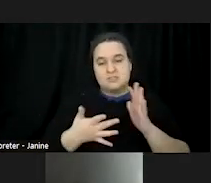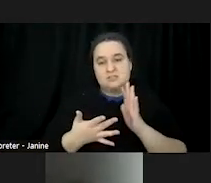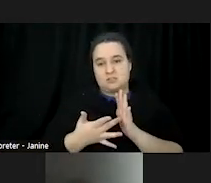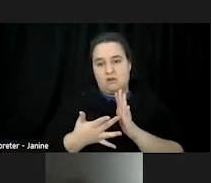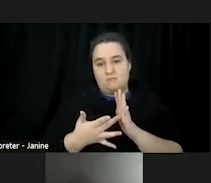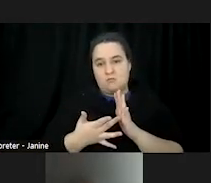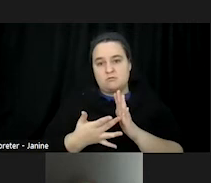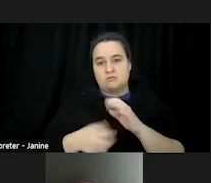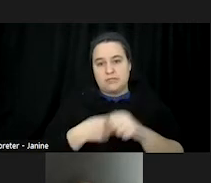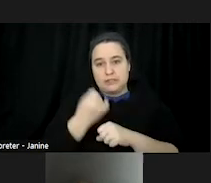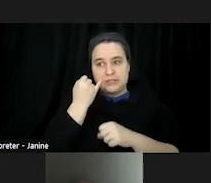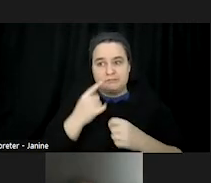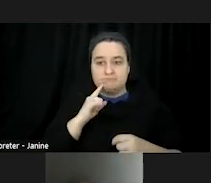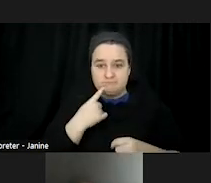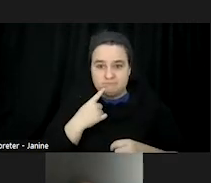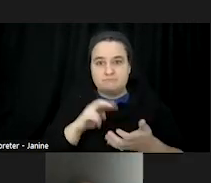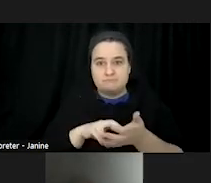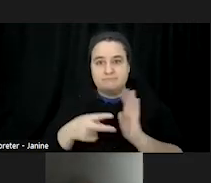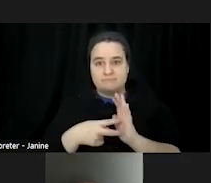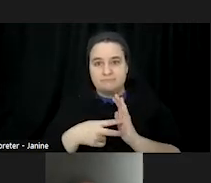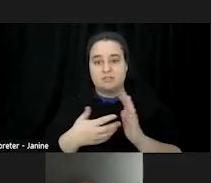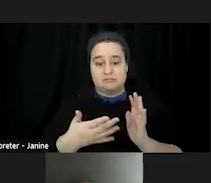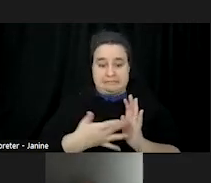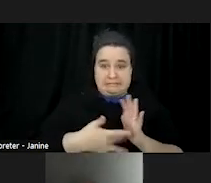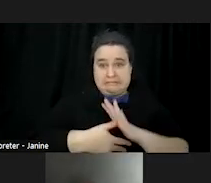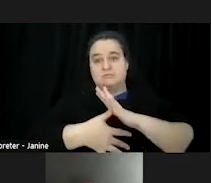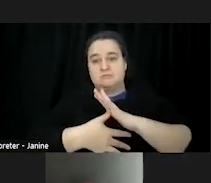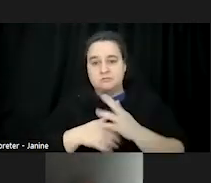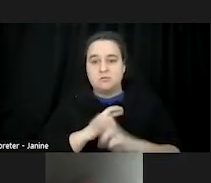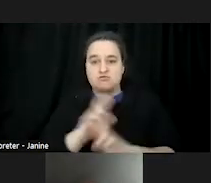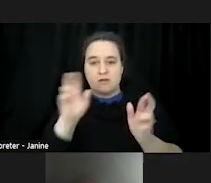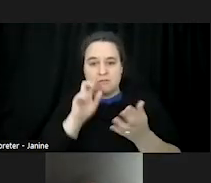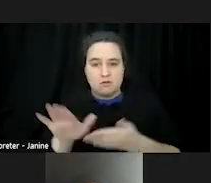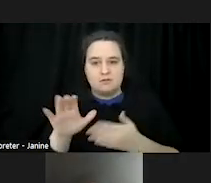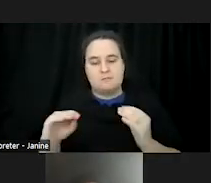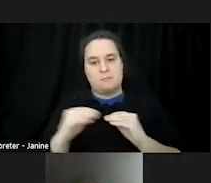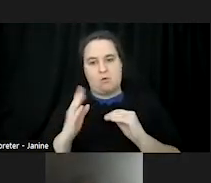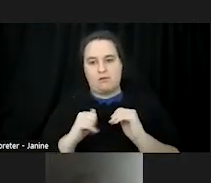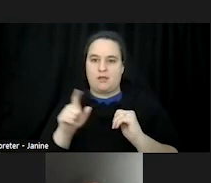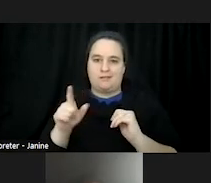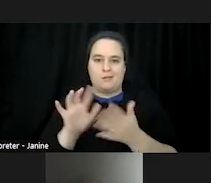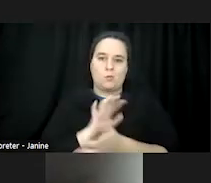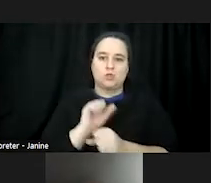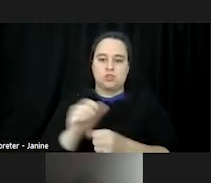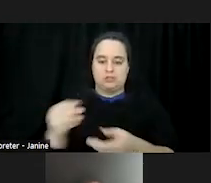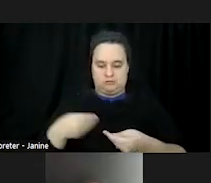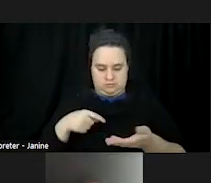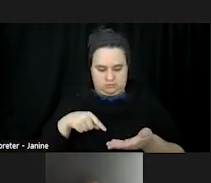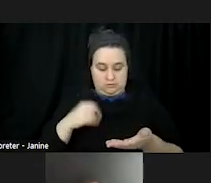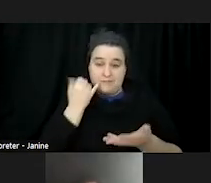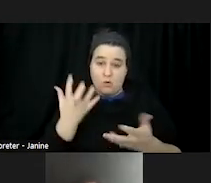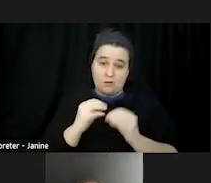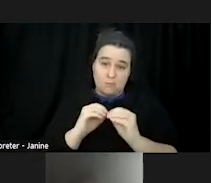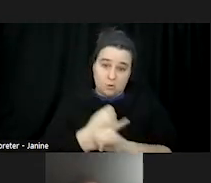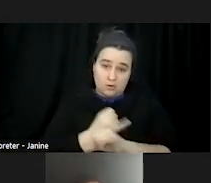if they're really serious about it, so they have up to their senior year to be prepared, more than what's just on that worksheet. If you want them to be more